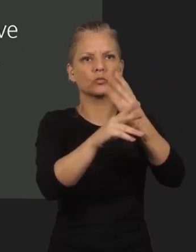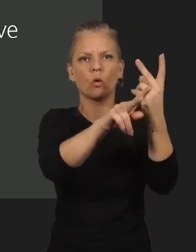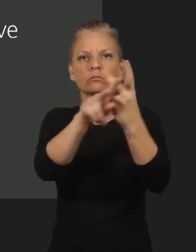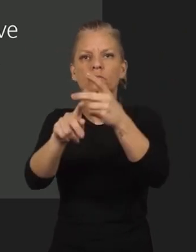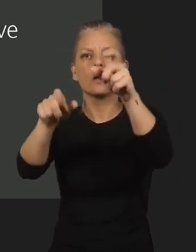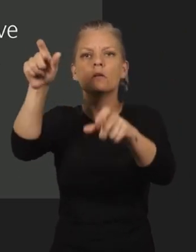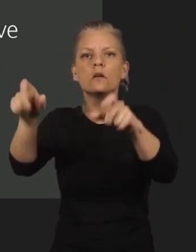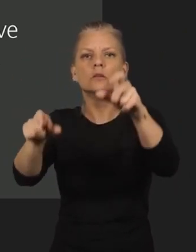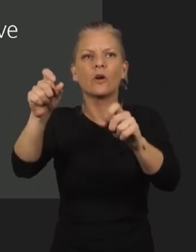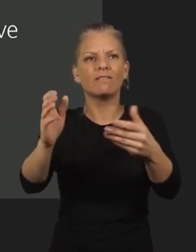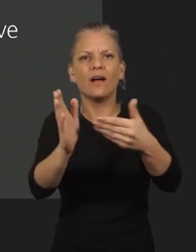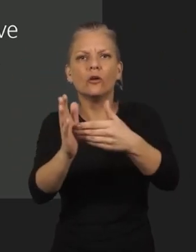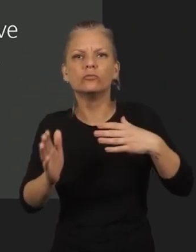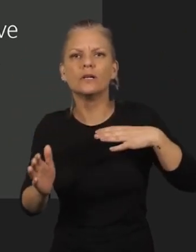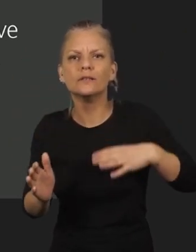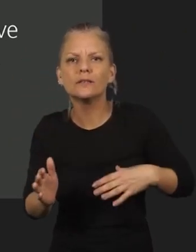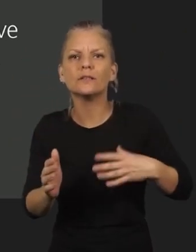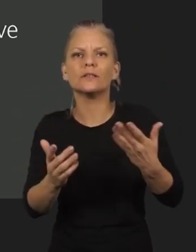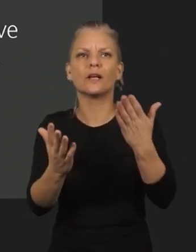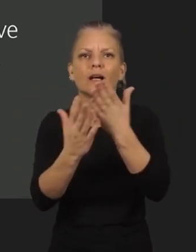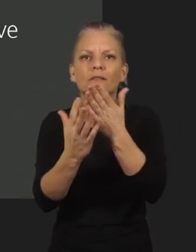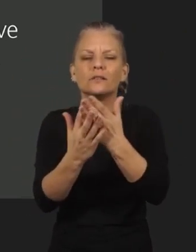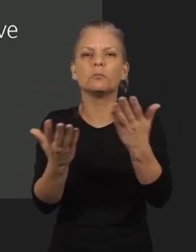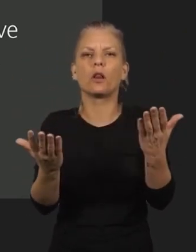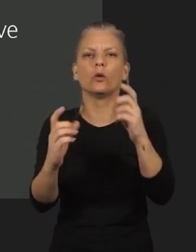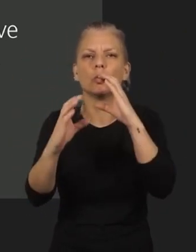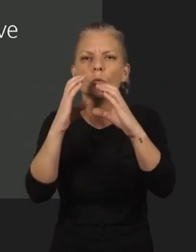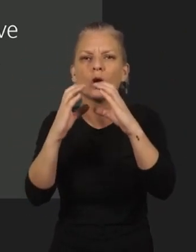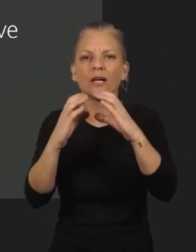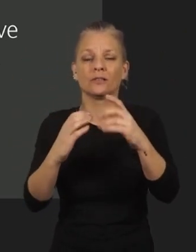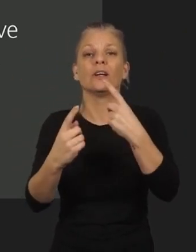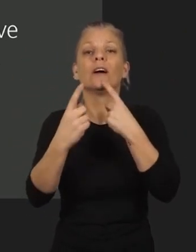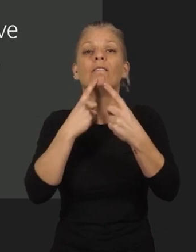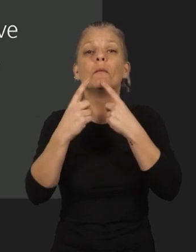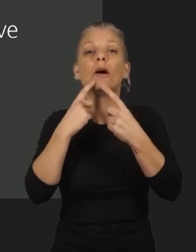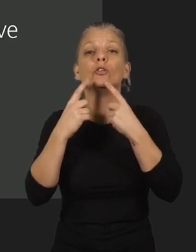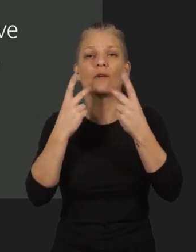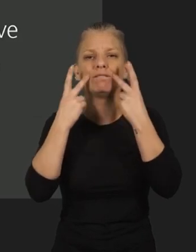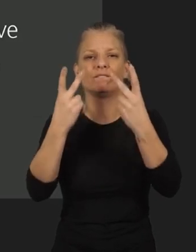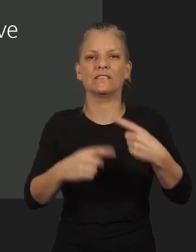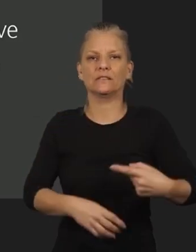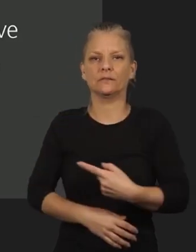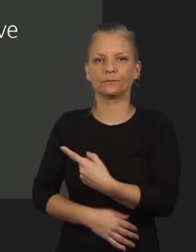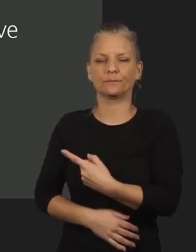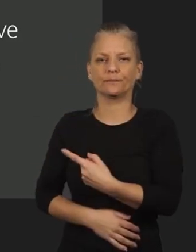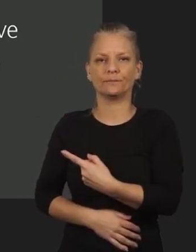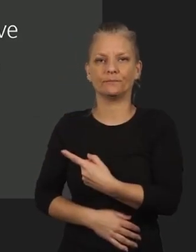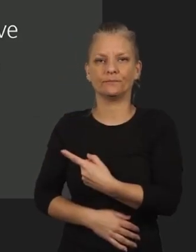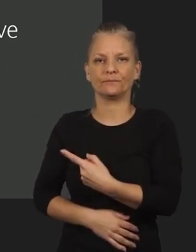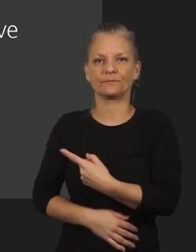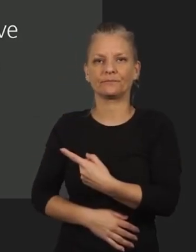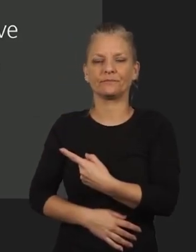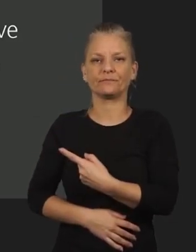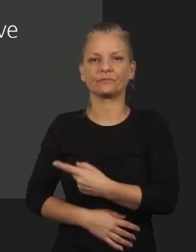extra communication, access or safety needs. For more information, visit